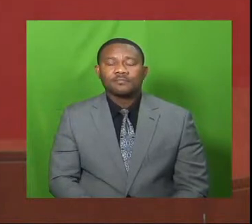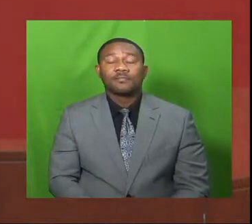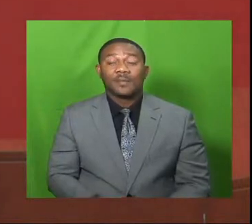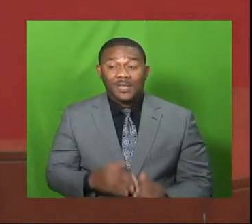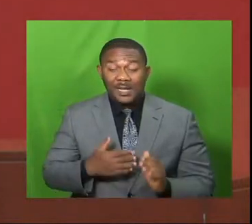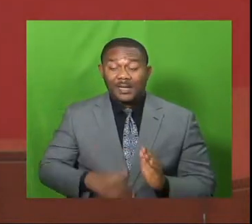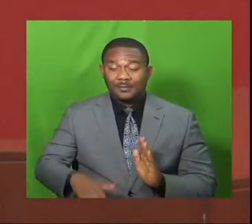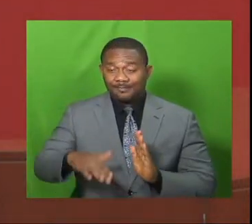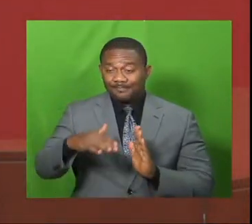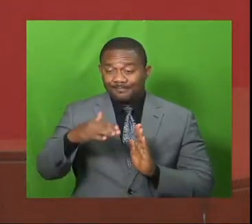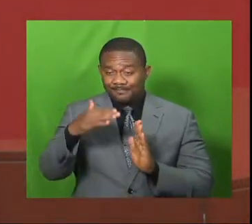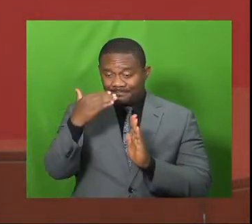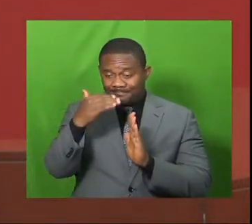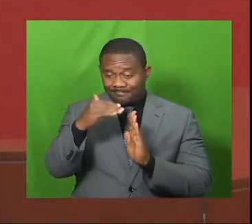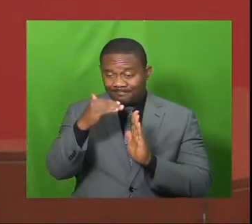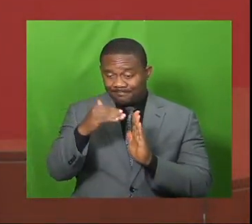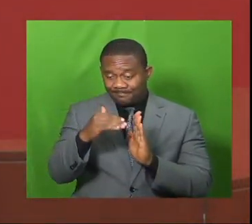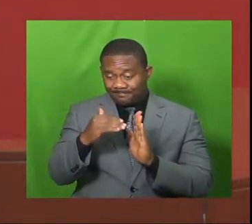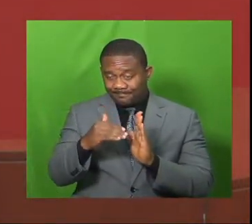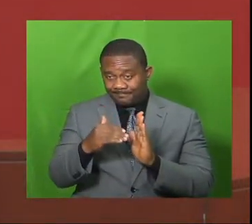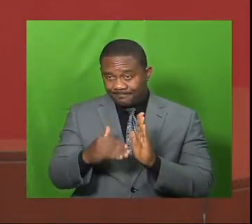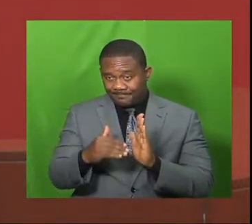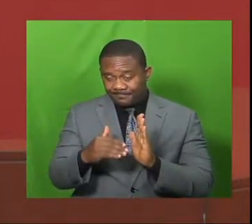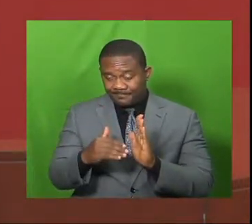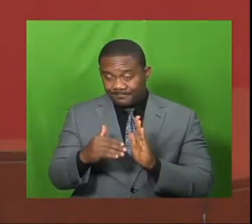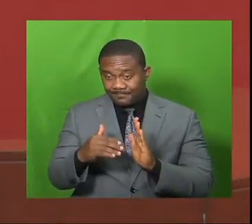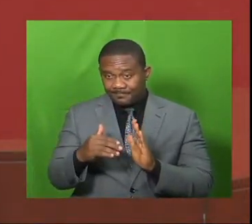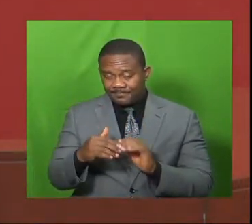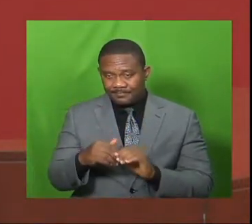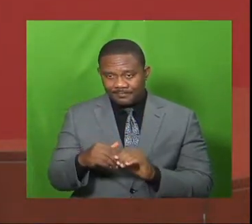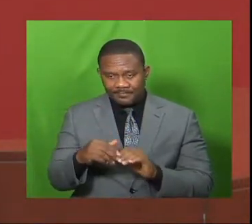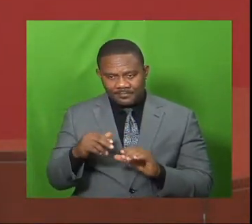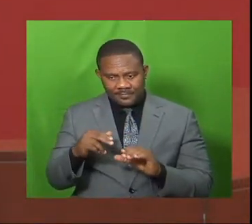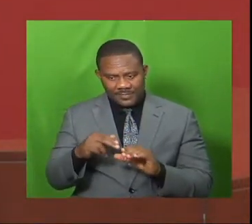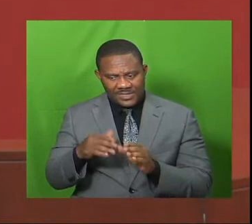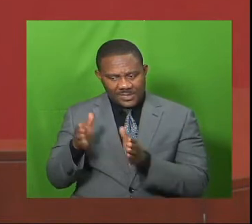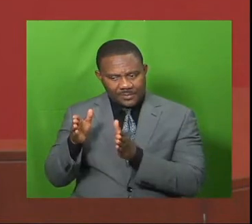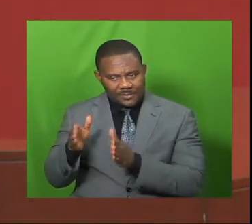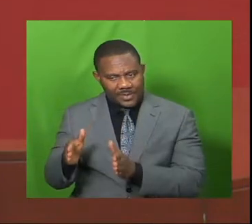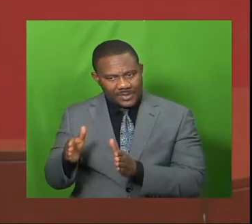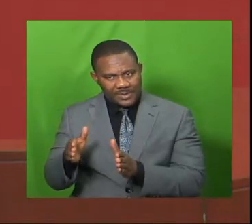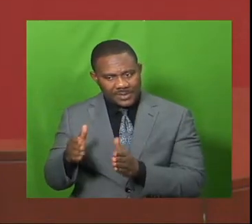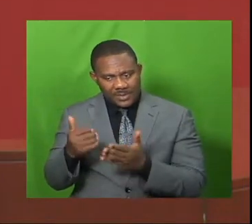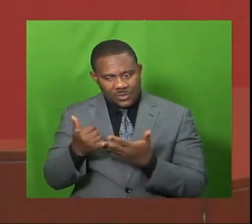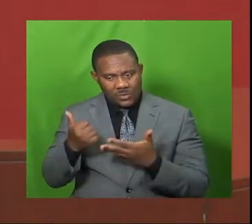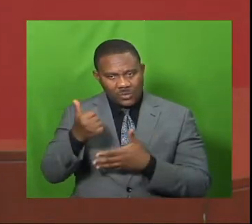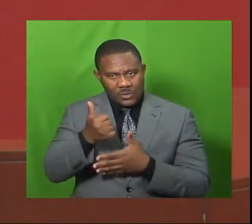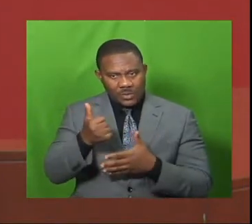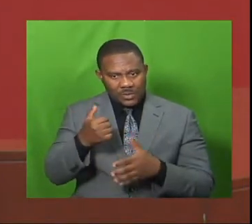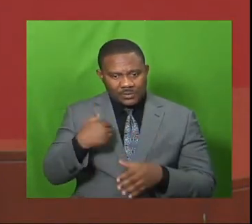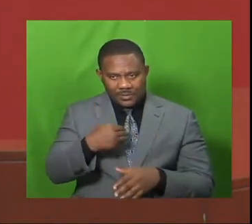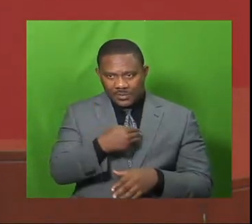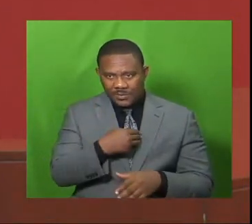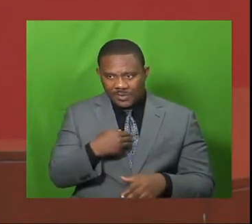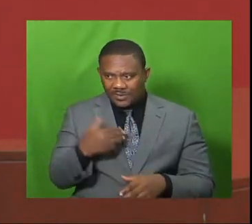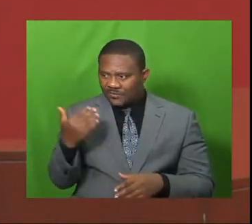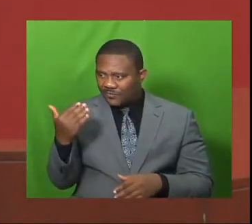arrangement is that chairperson and ranking members are supposed to have 15